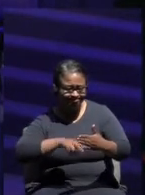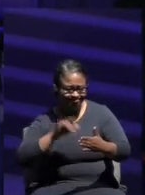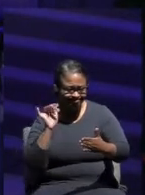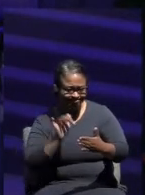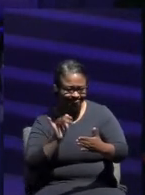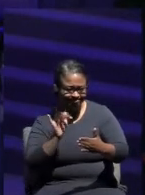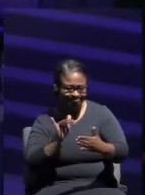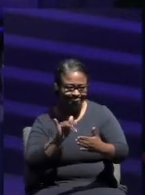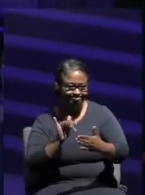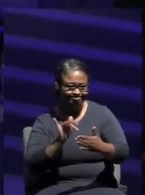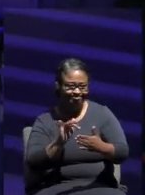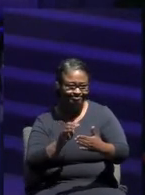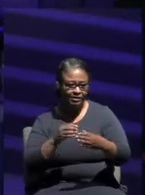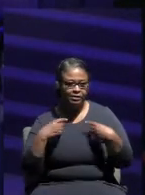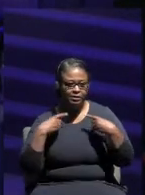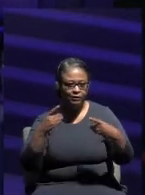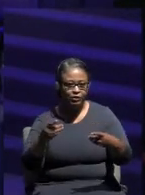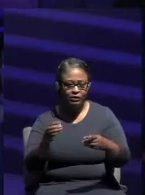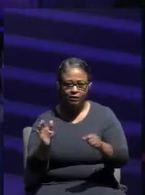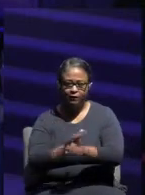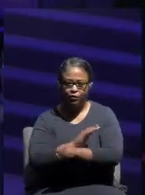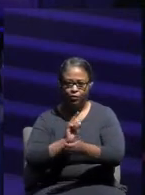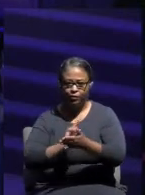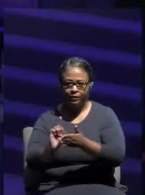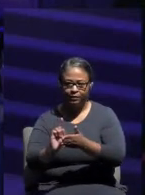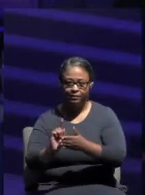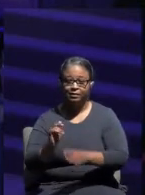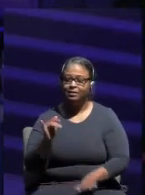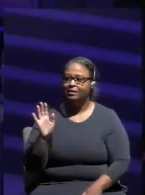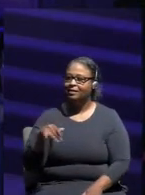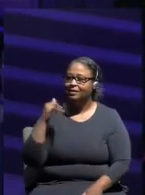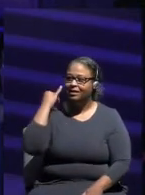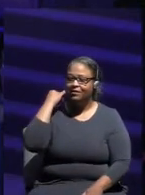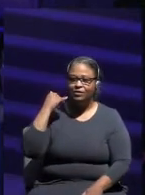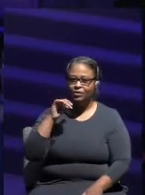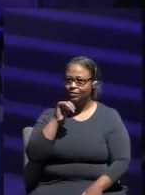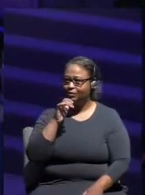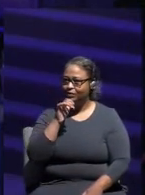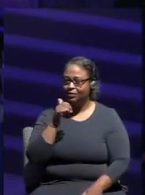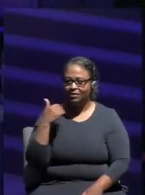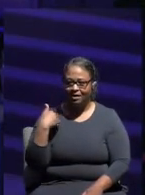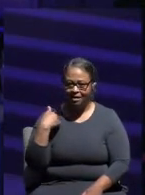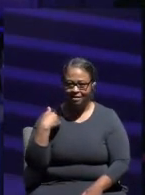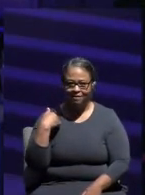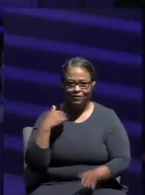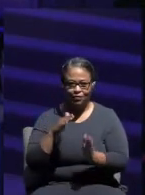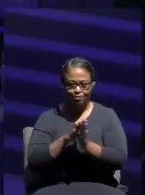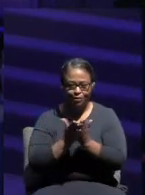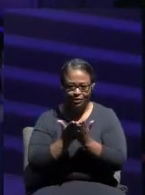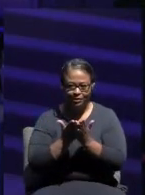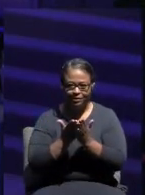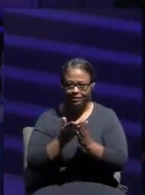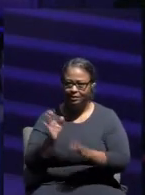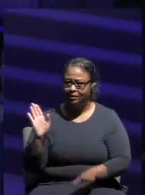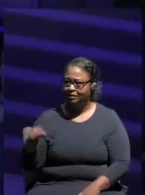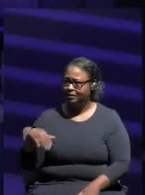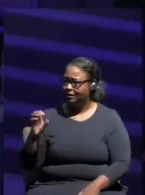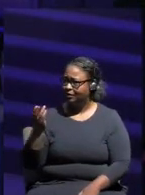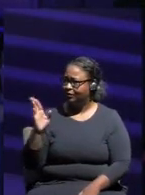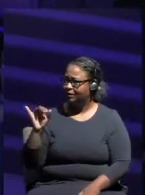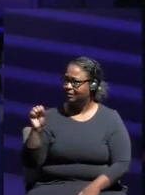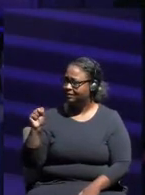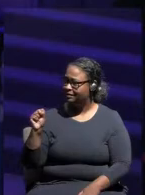you don't have a book, a Chris Titus book, then you need to get that. Oh, you're not Chris Titus.